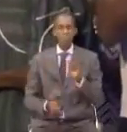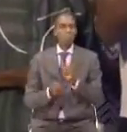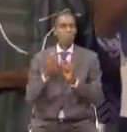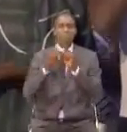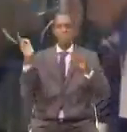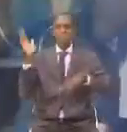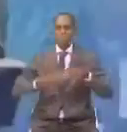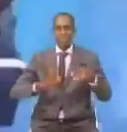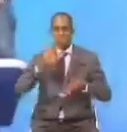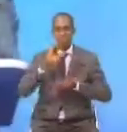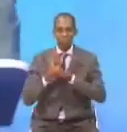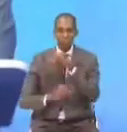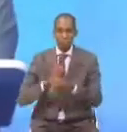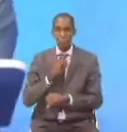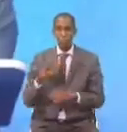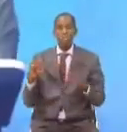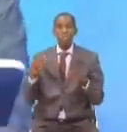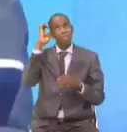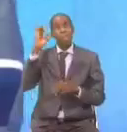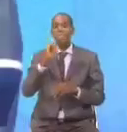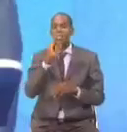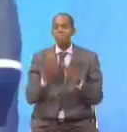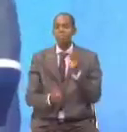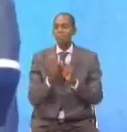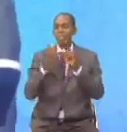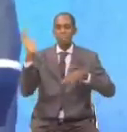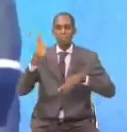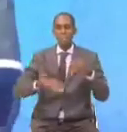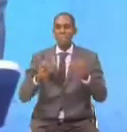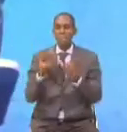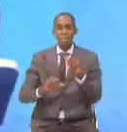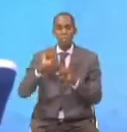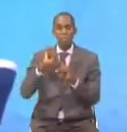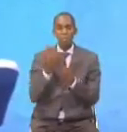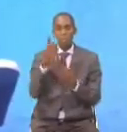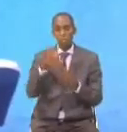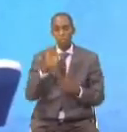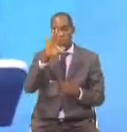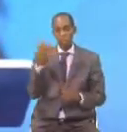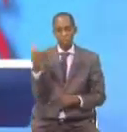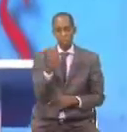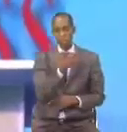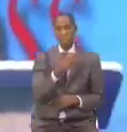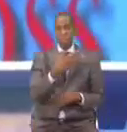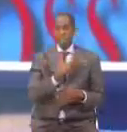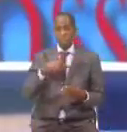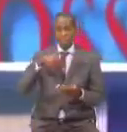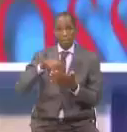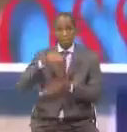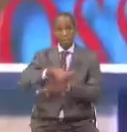your suffering. It's greater than your situation you find yourself. And tonight, as we